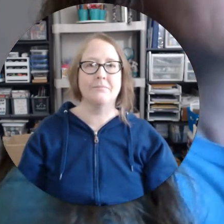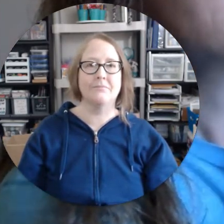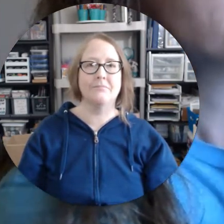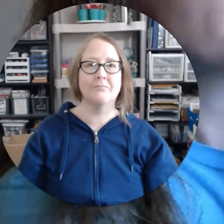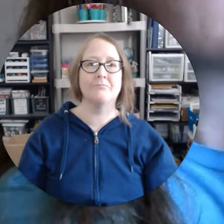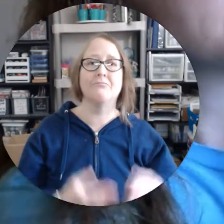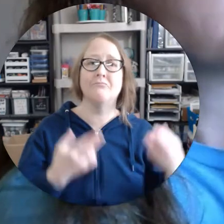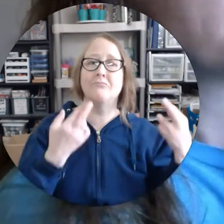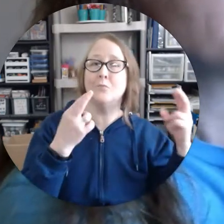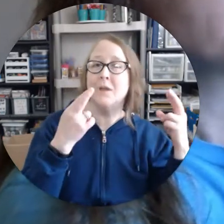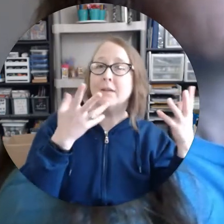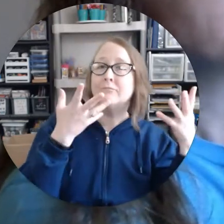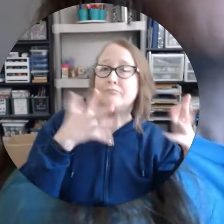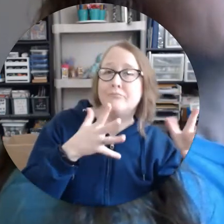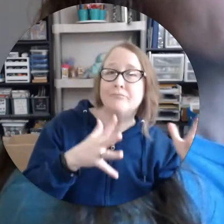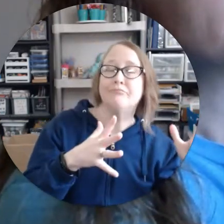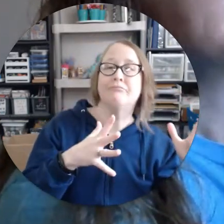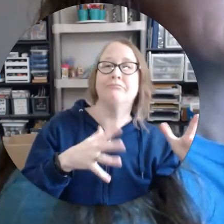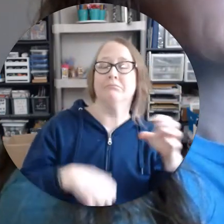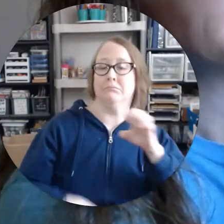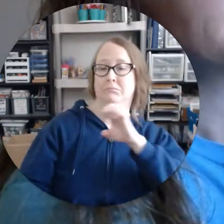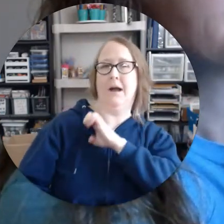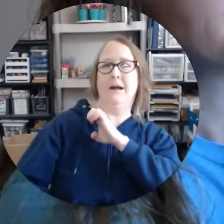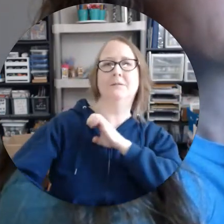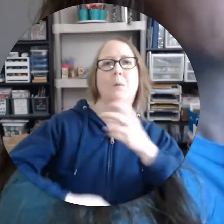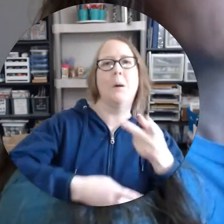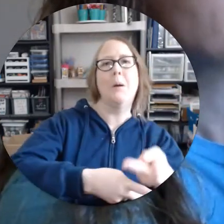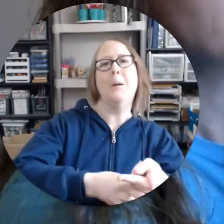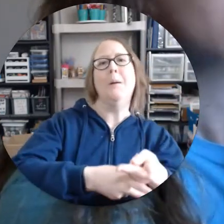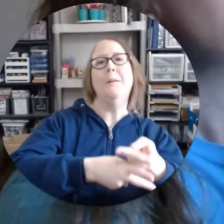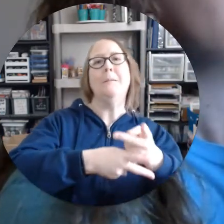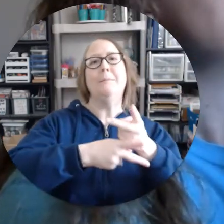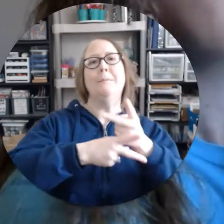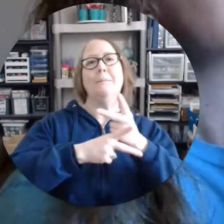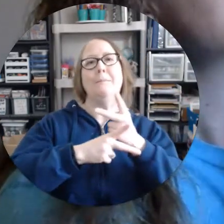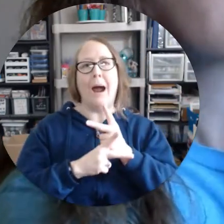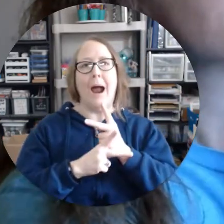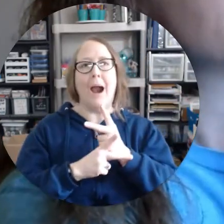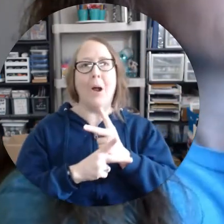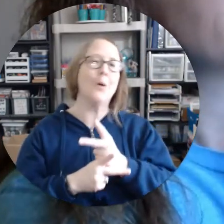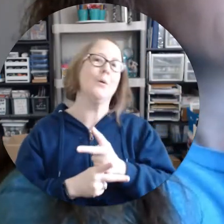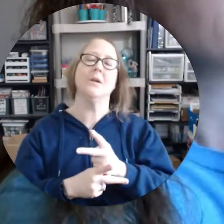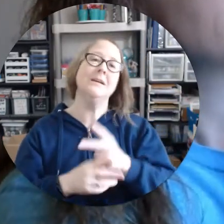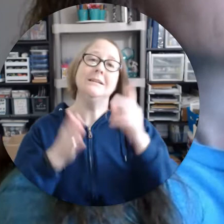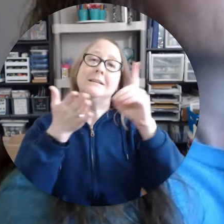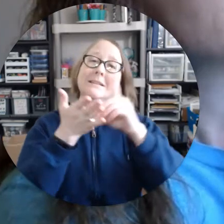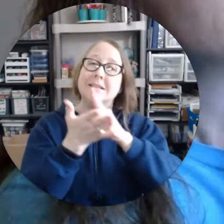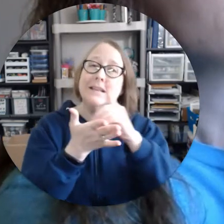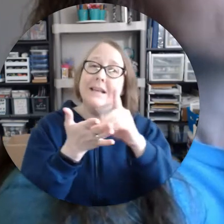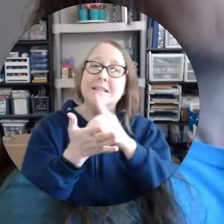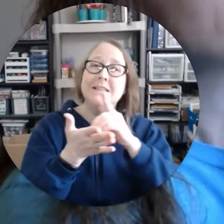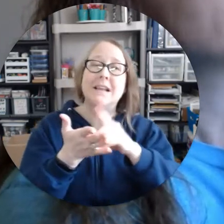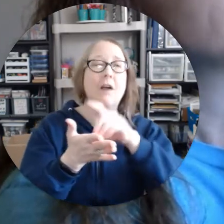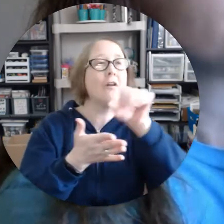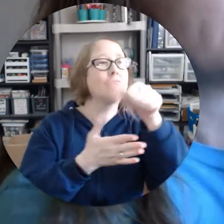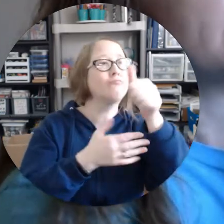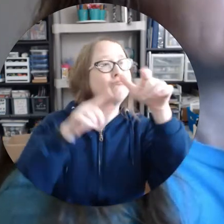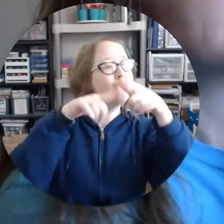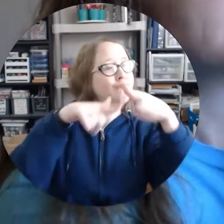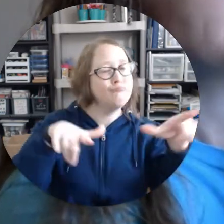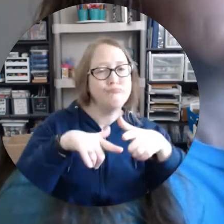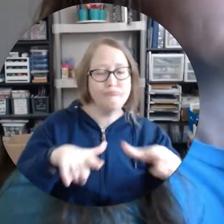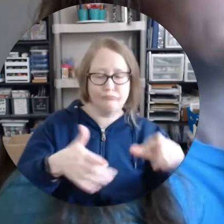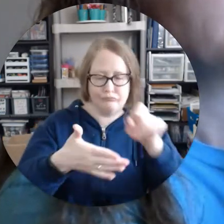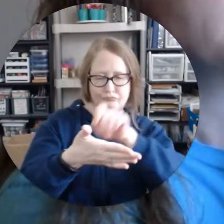Afterwards, Esperanza borrowed Miss Owen's English Vietnamese dictionary. She wrote